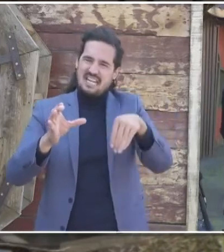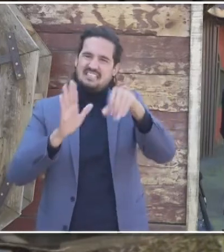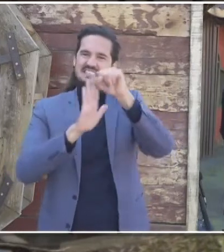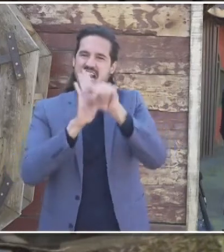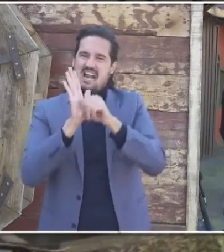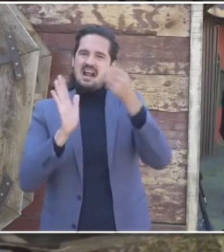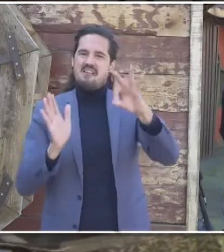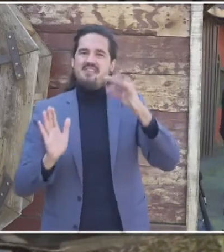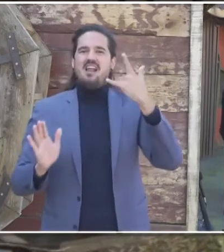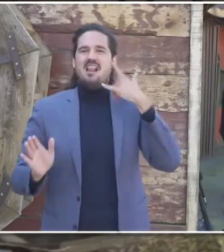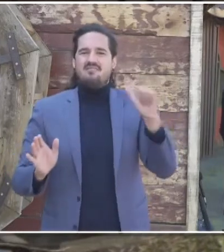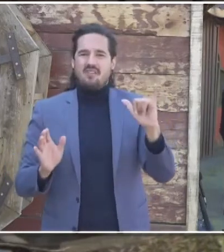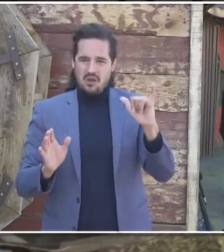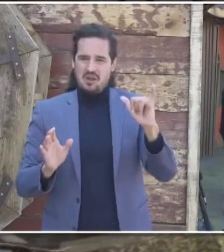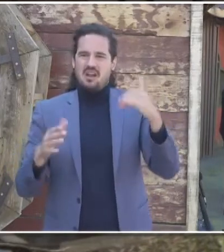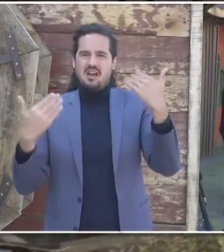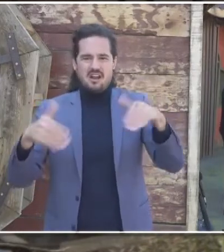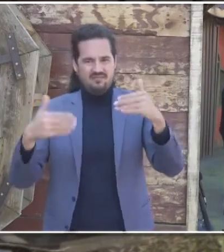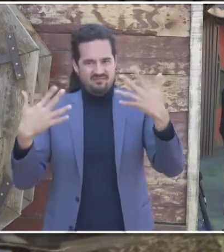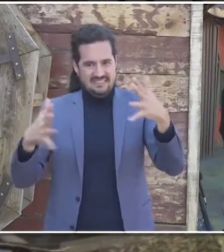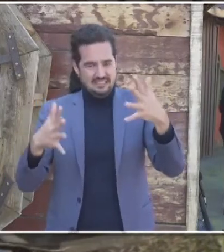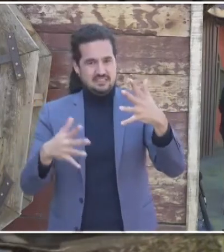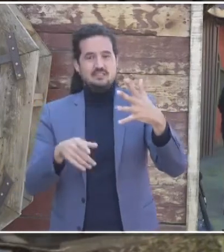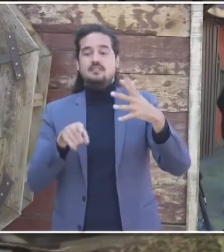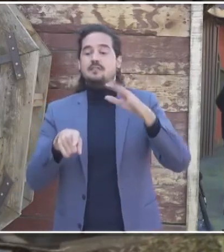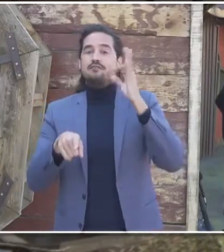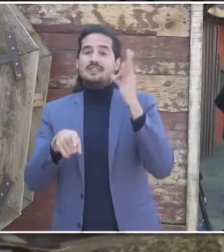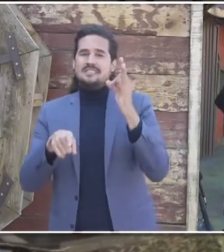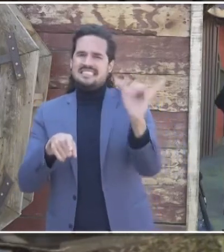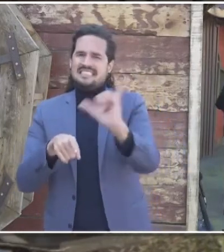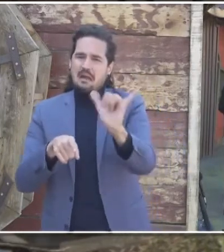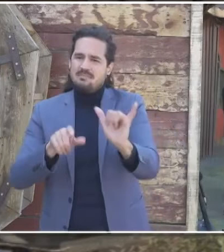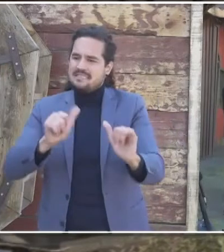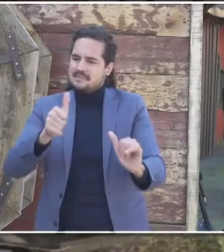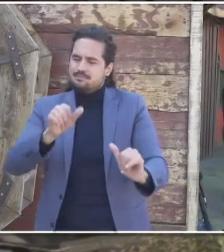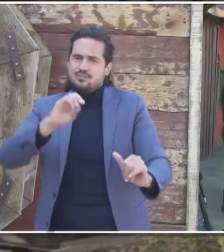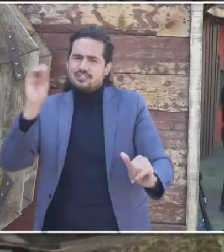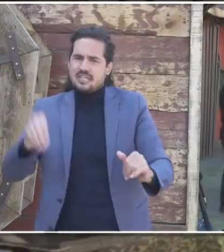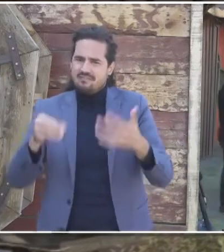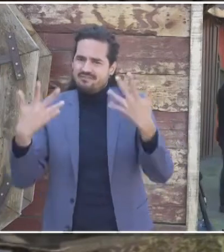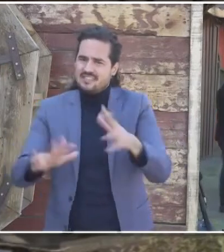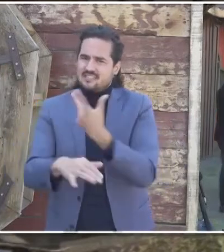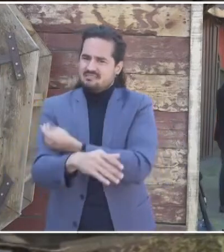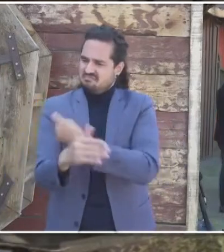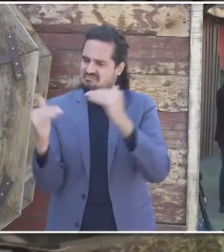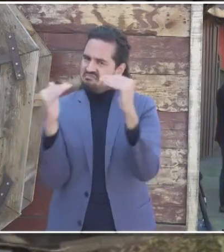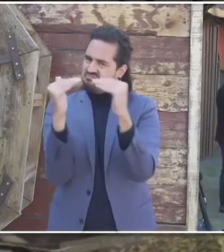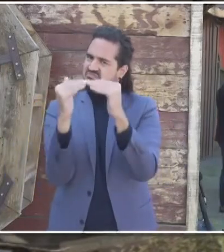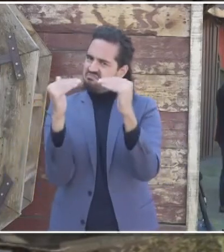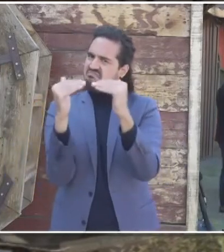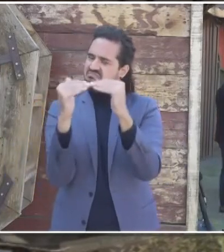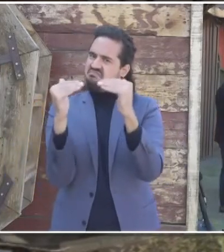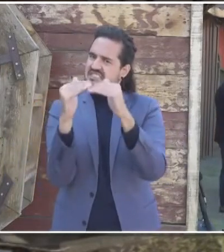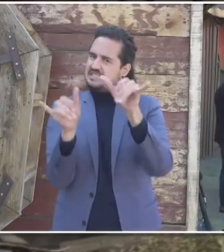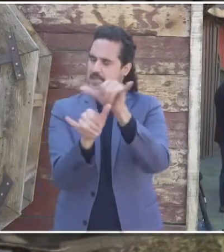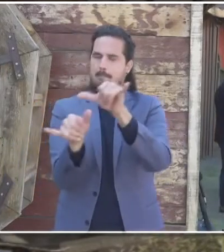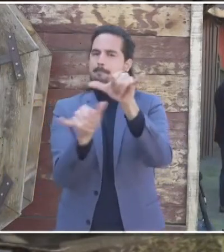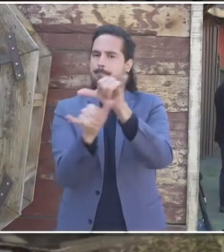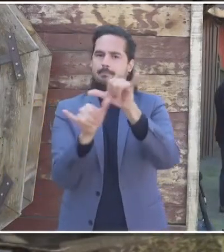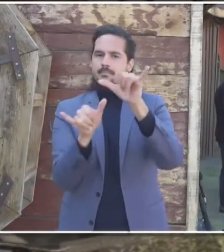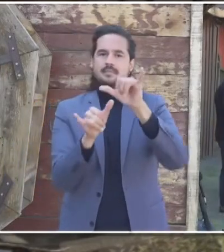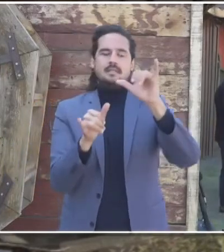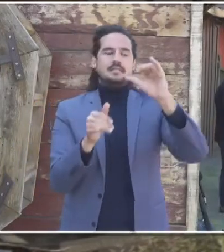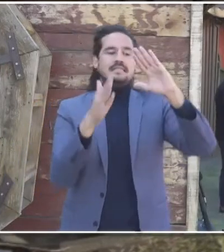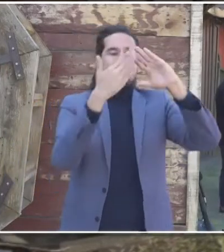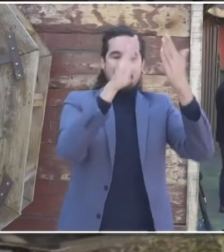clarity. We all need more vaccines. They'll provide swifter, more efficient administration of the vaccines. Sites like this, they've just